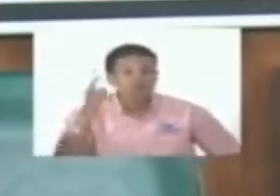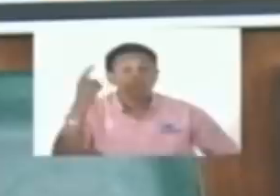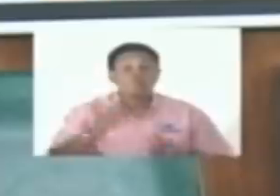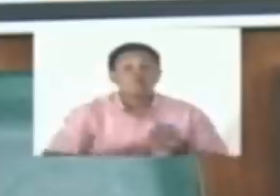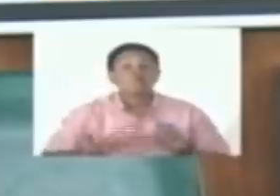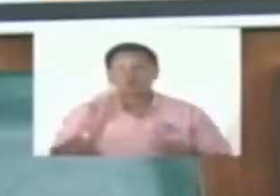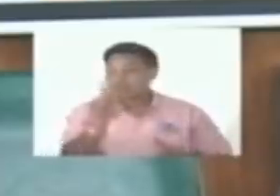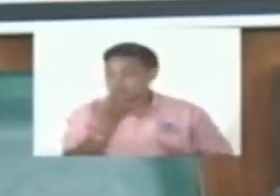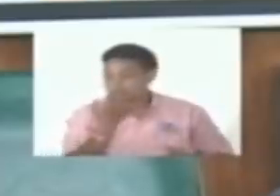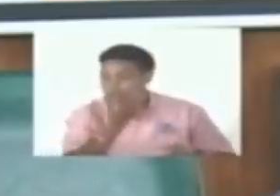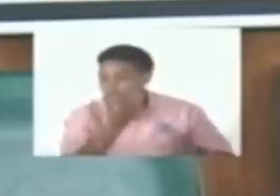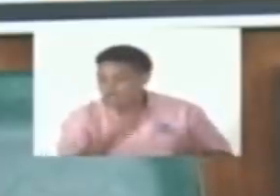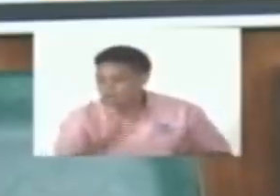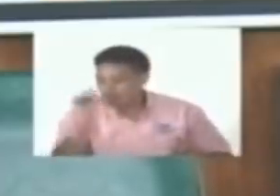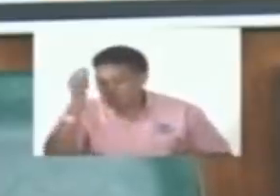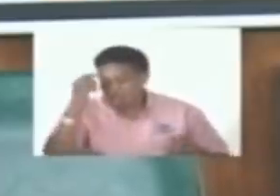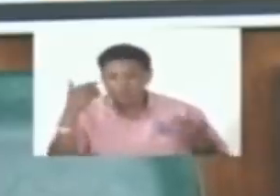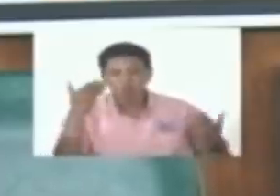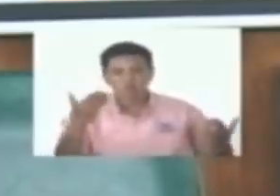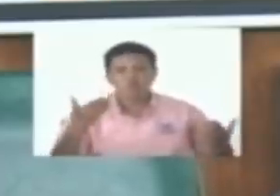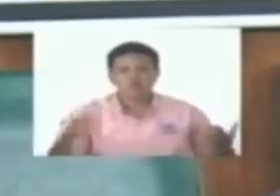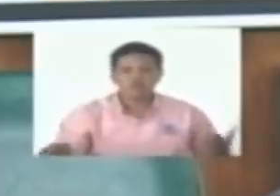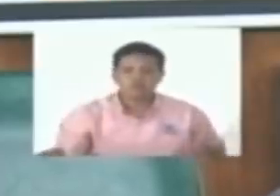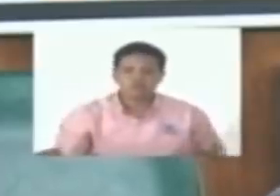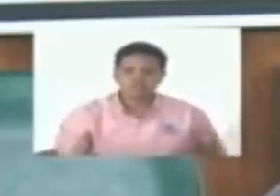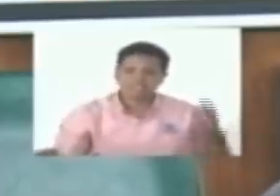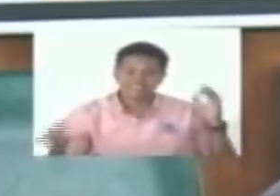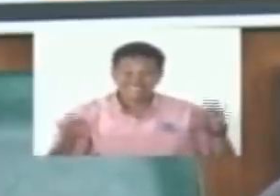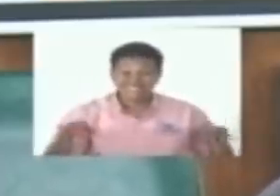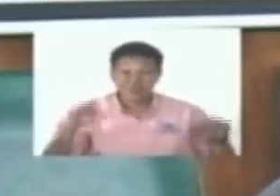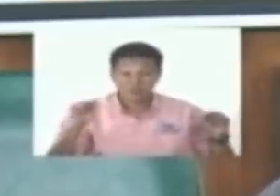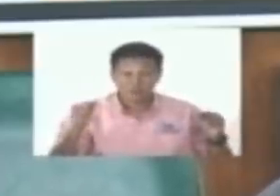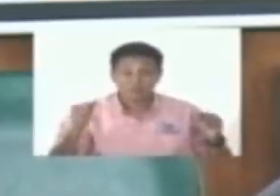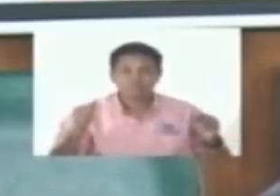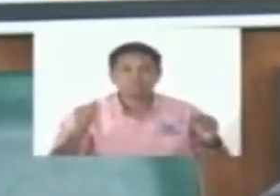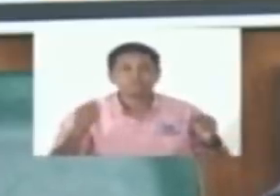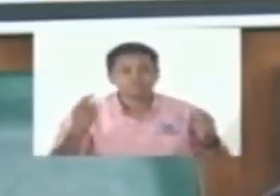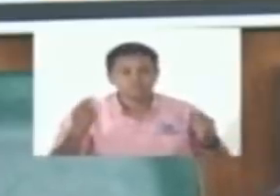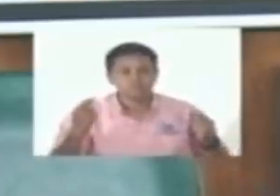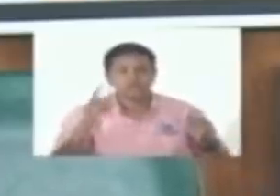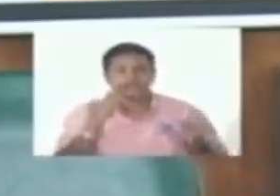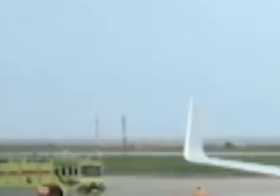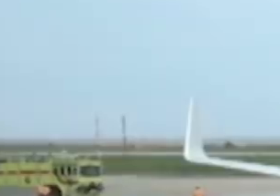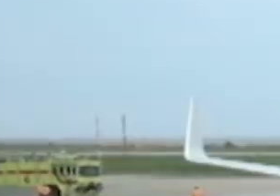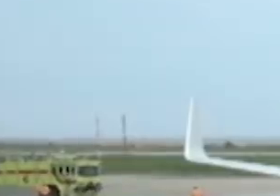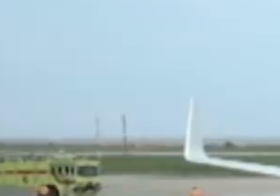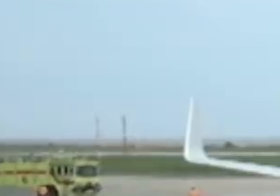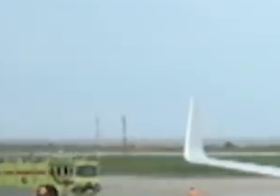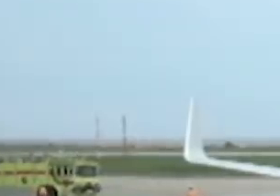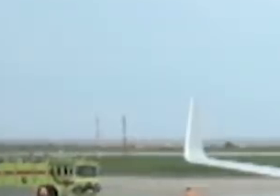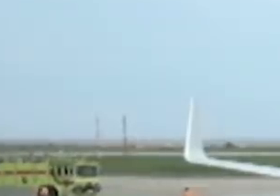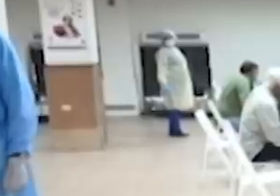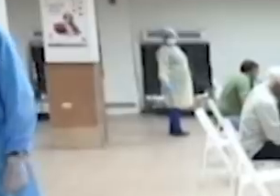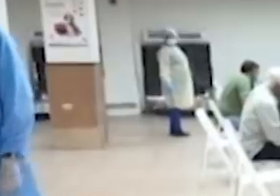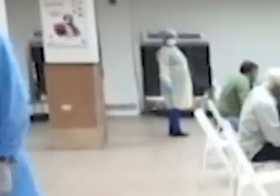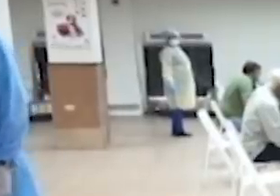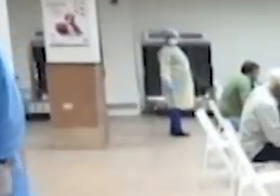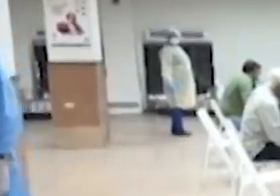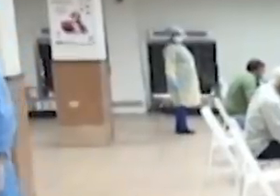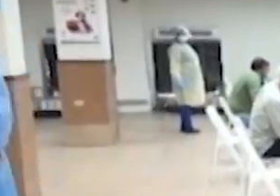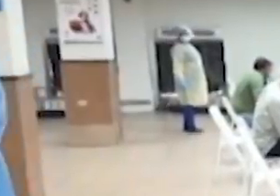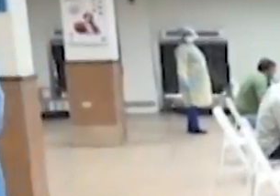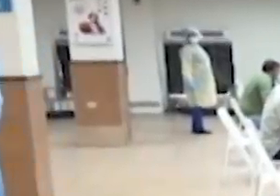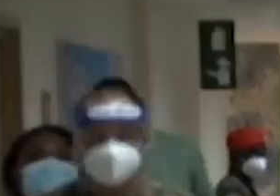one month later, that the government decided to go that route. And then it was only partially effected. Dr. Guy said since